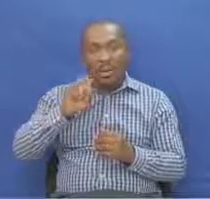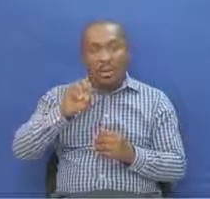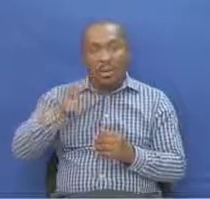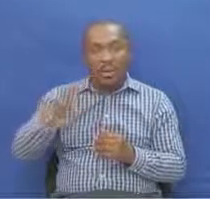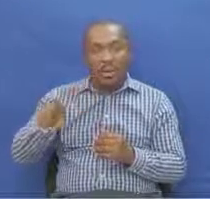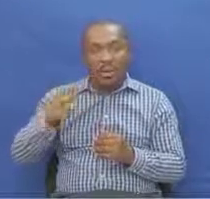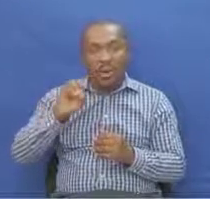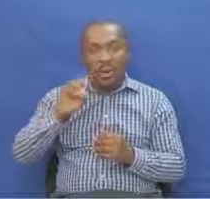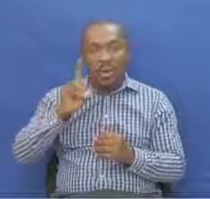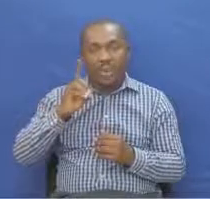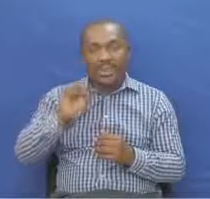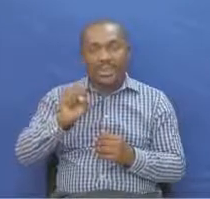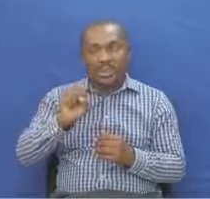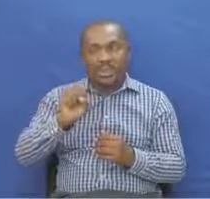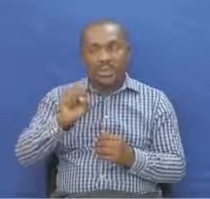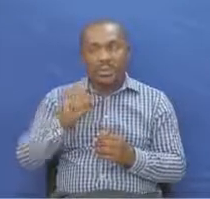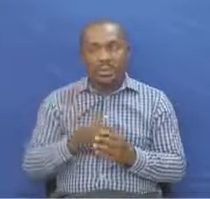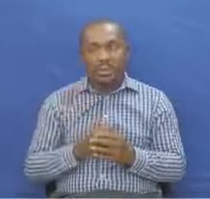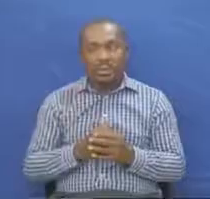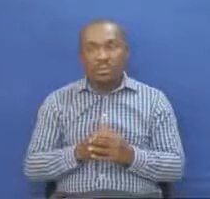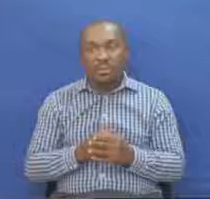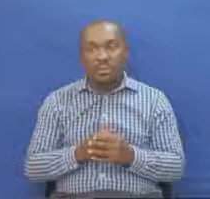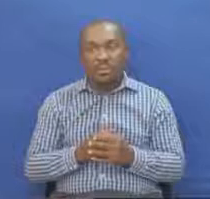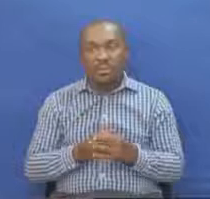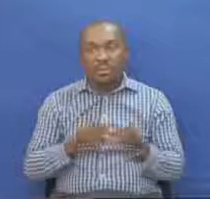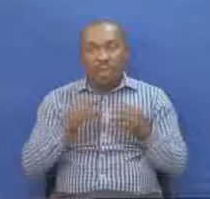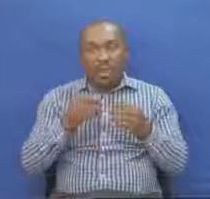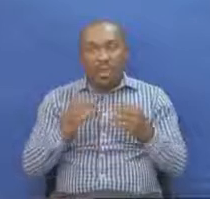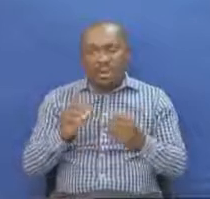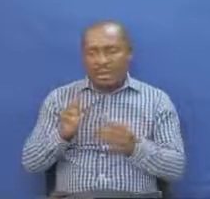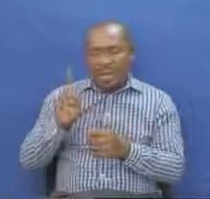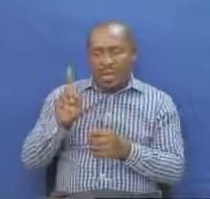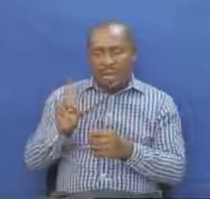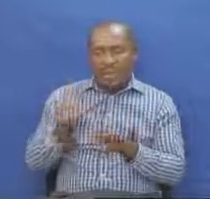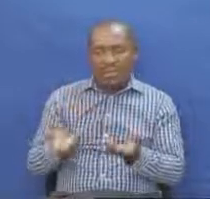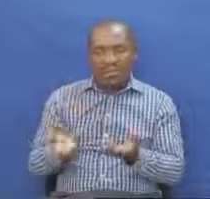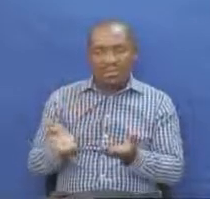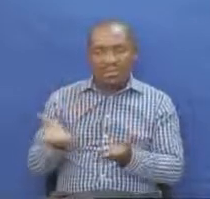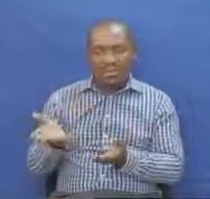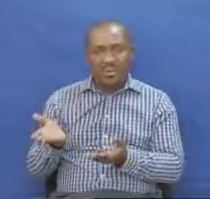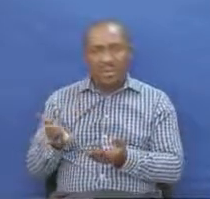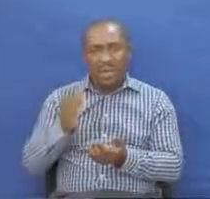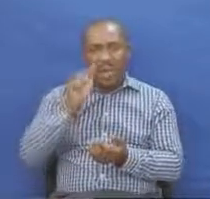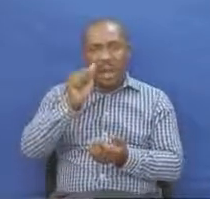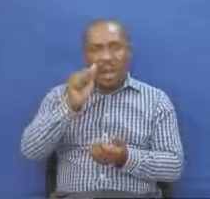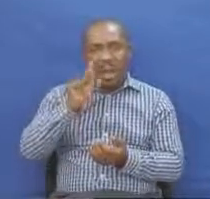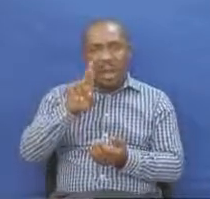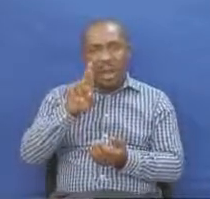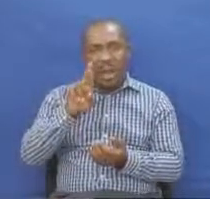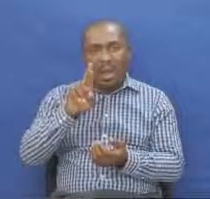grow? How arthropods grow? Arthropods normally grow in a series.